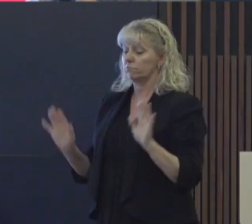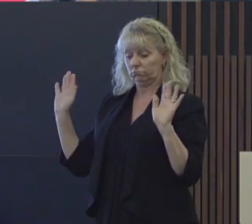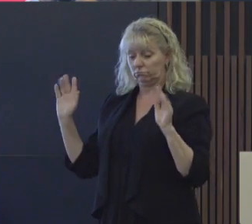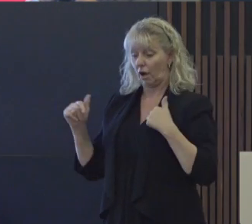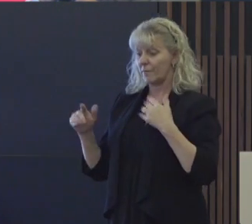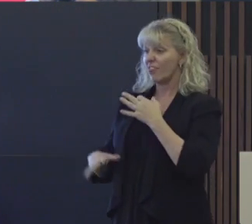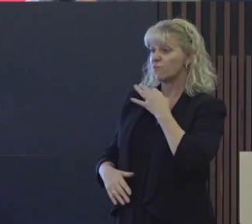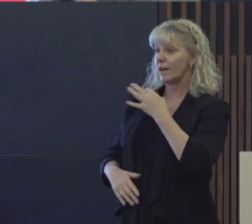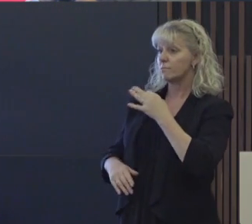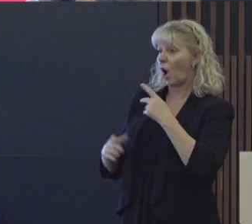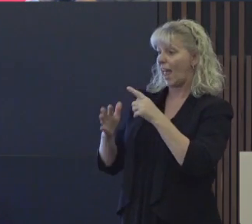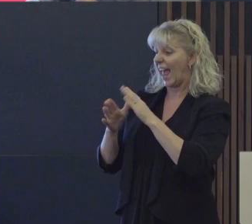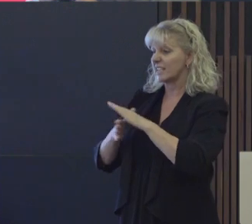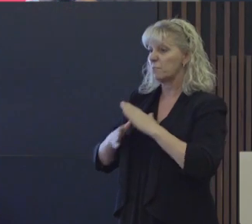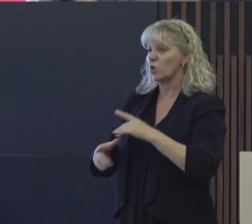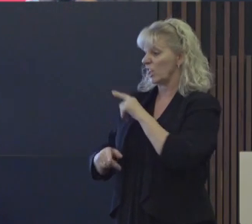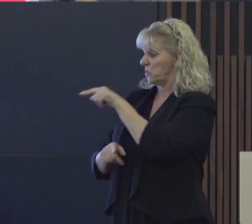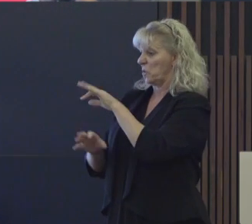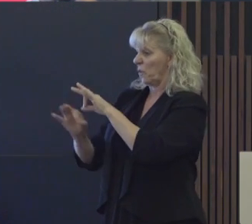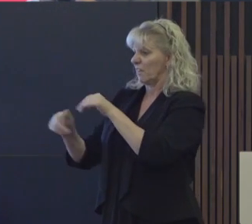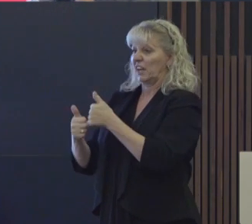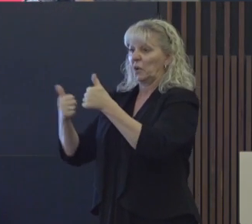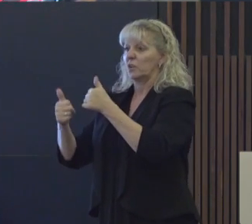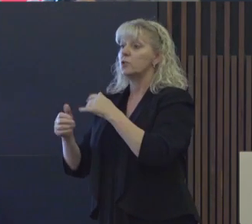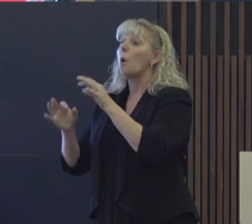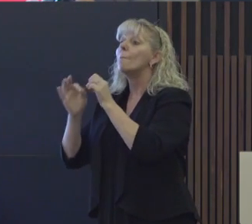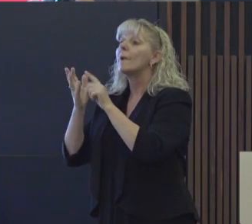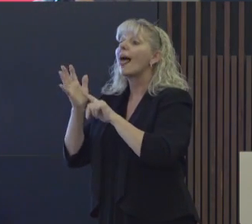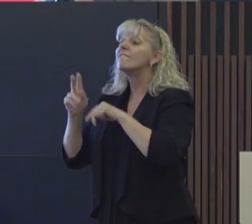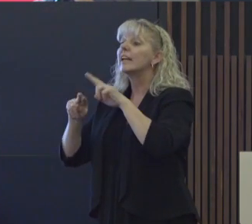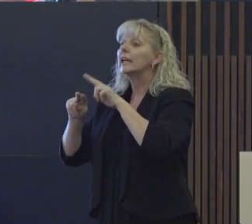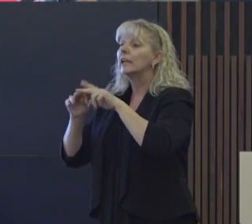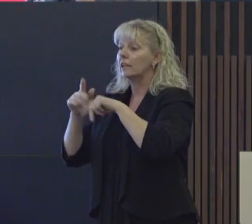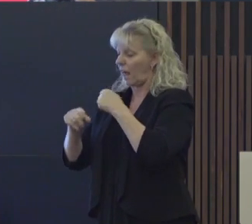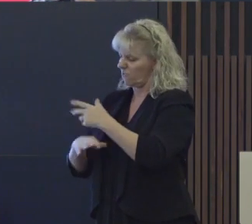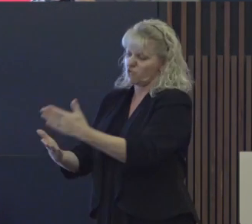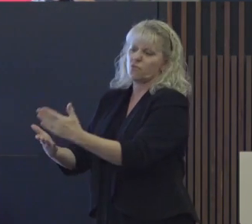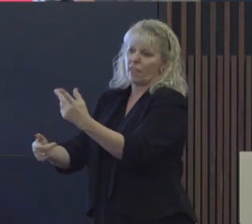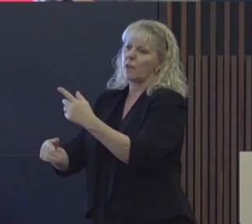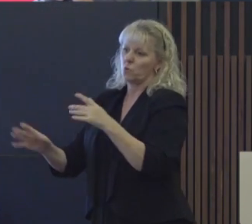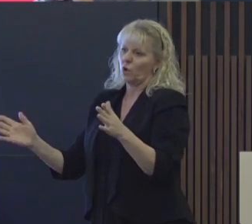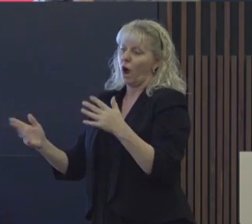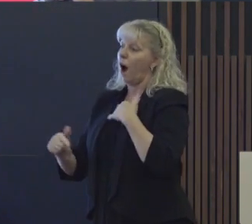"I've been threatened by experts and you're not very good. You're bluffing." And they were, of course, because I